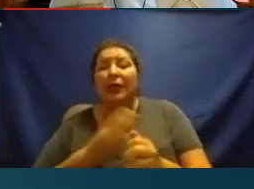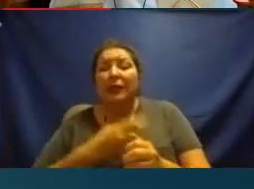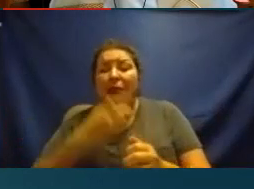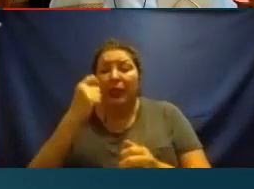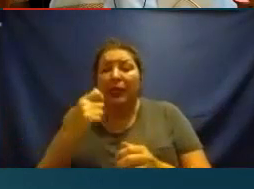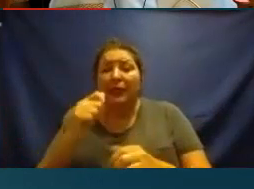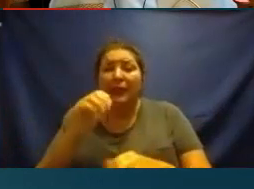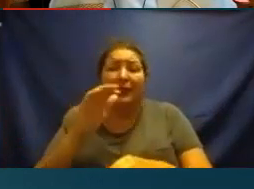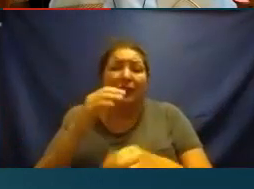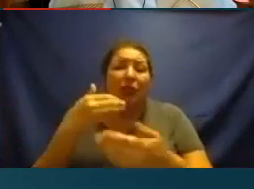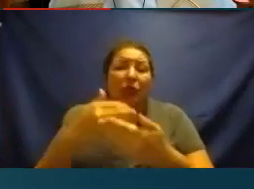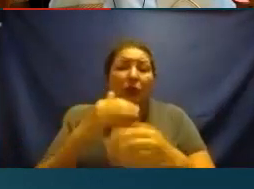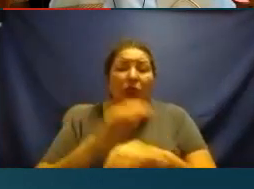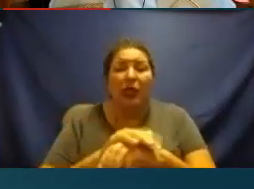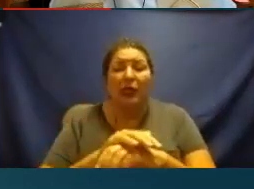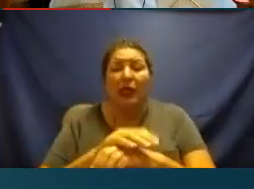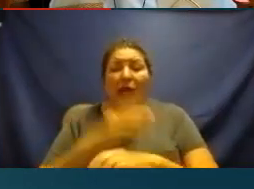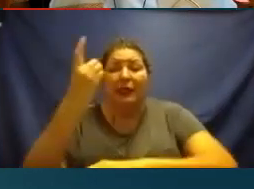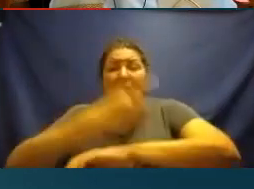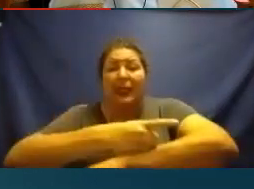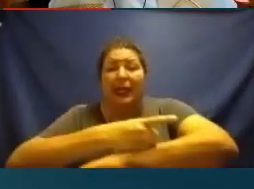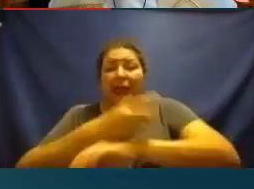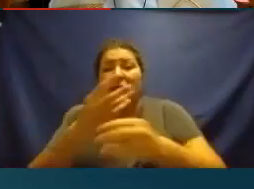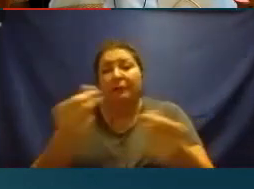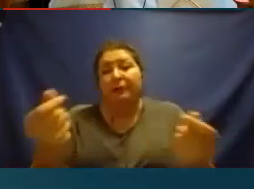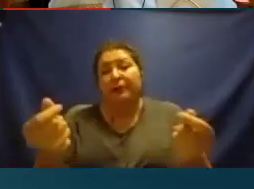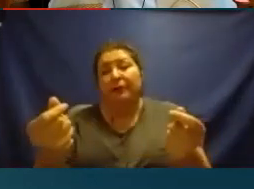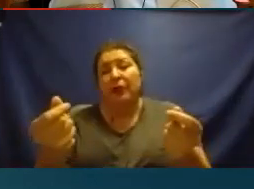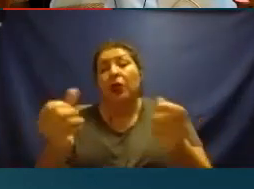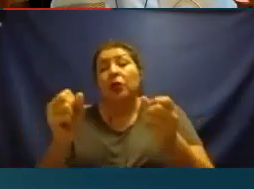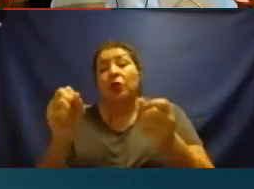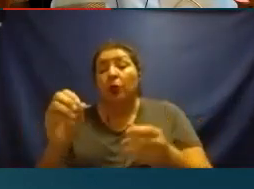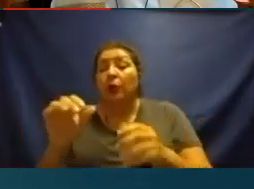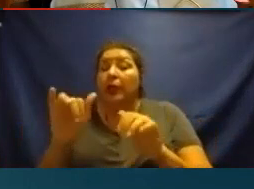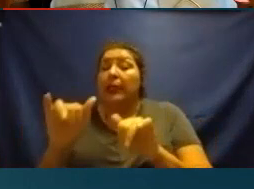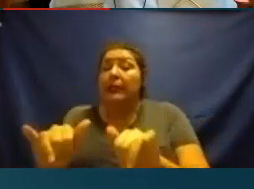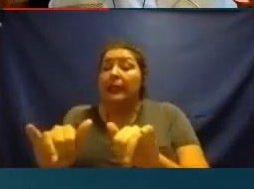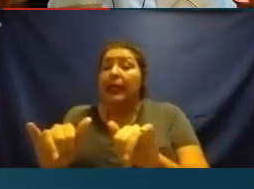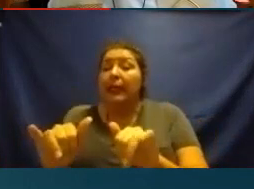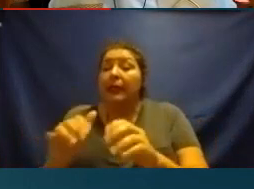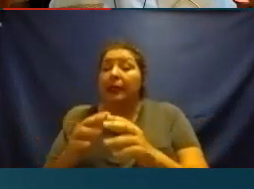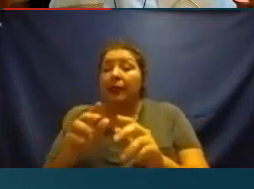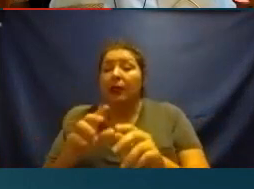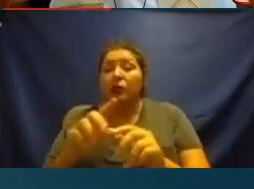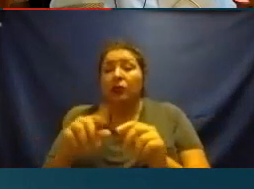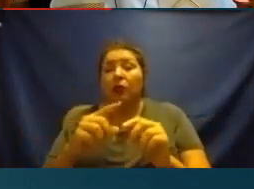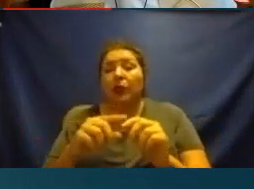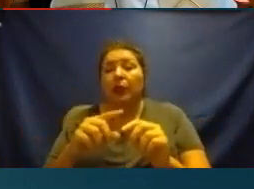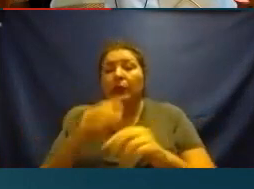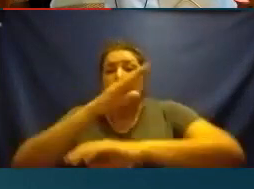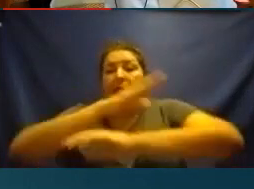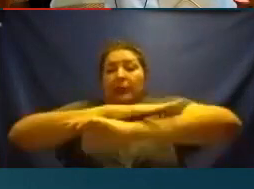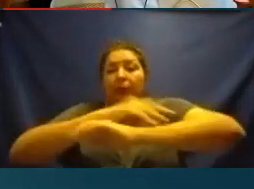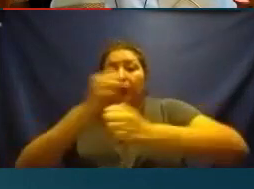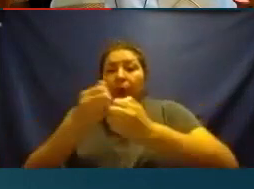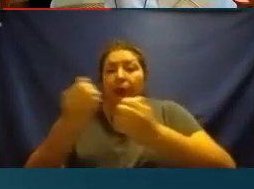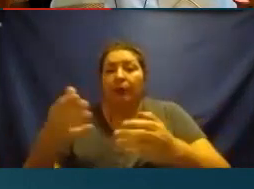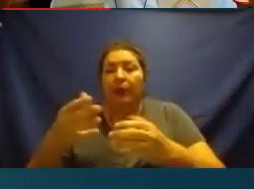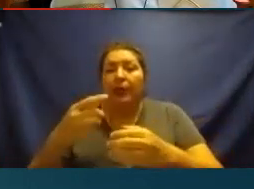and the day is now far spent. So he went to stay with them. When he was at table with them, he took